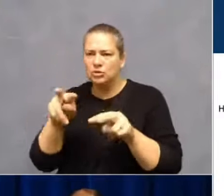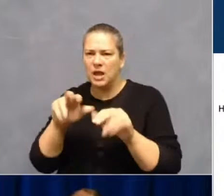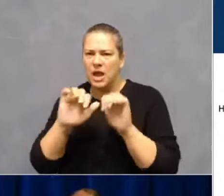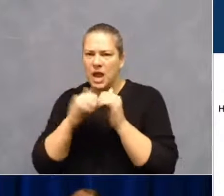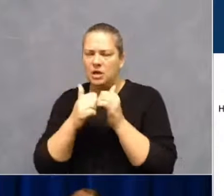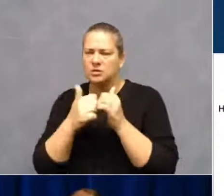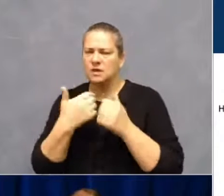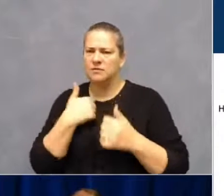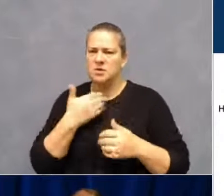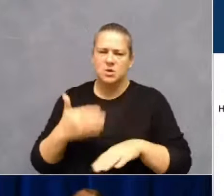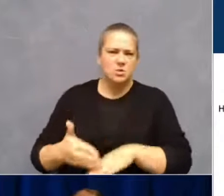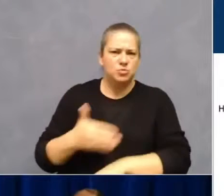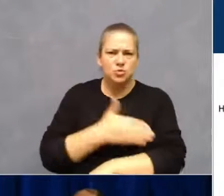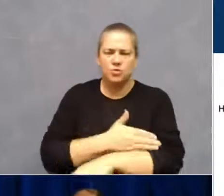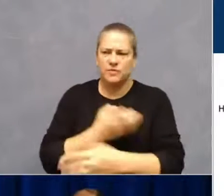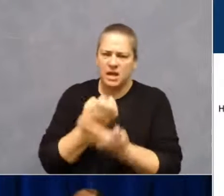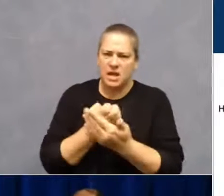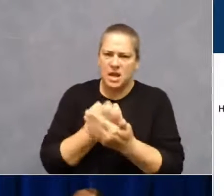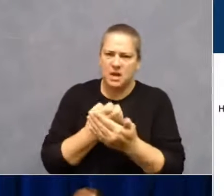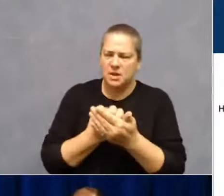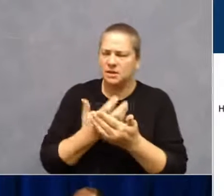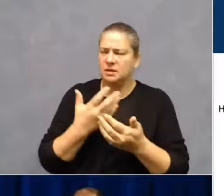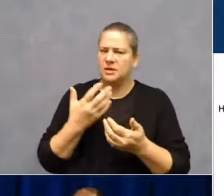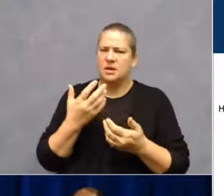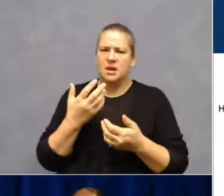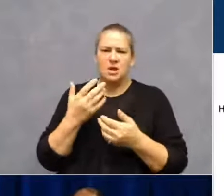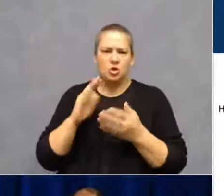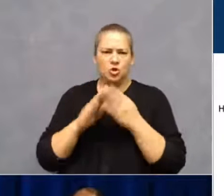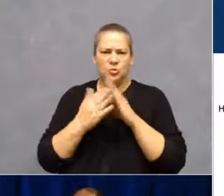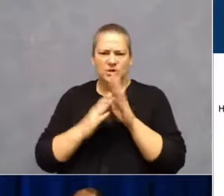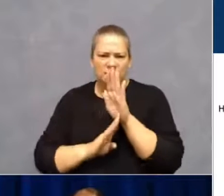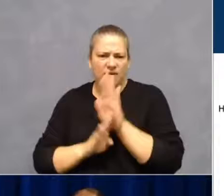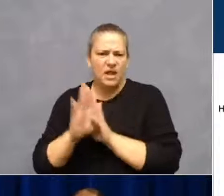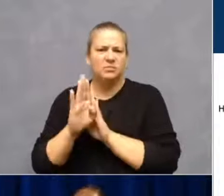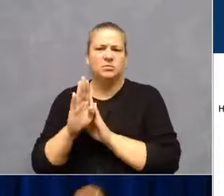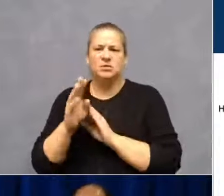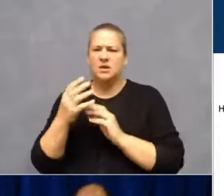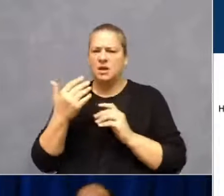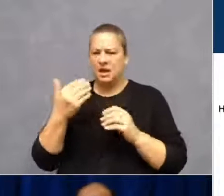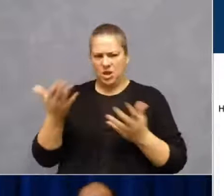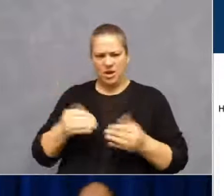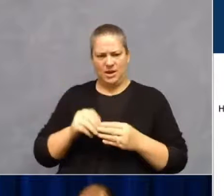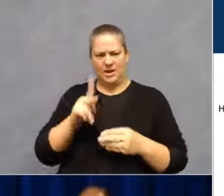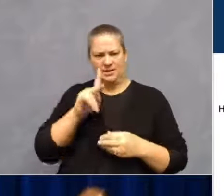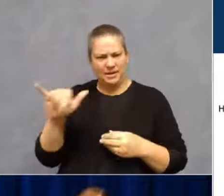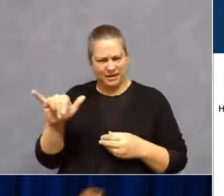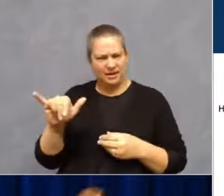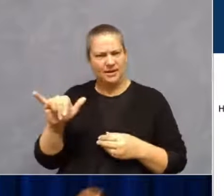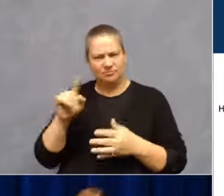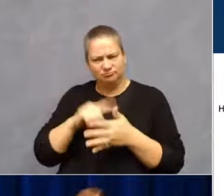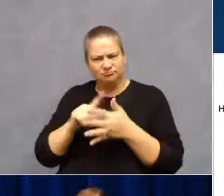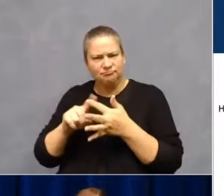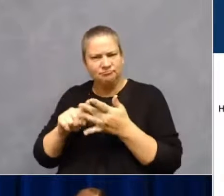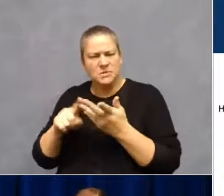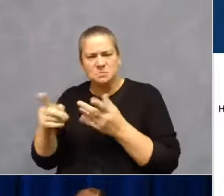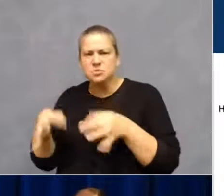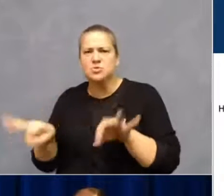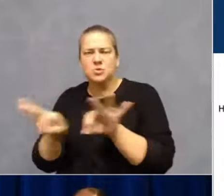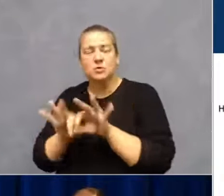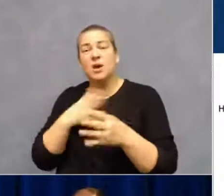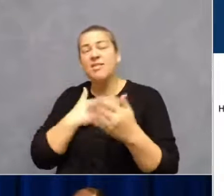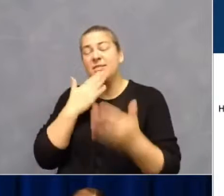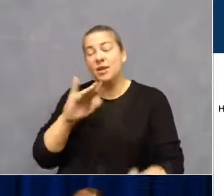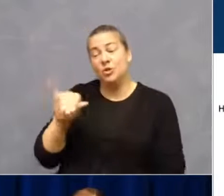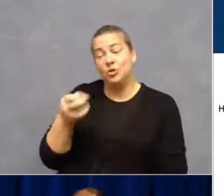economic vitality, and community development in Kentucky. I want to thank my good friend Jonathan Webb and everyone